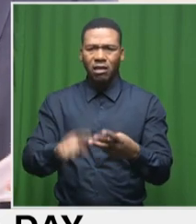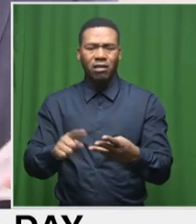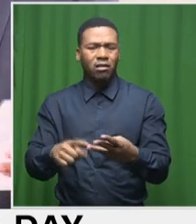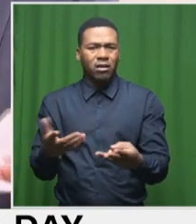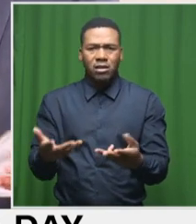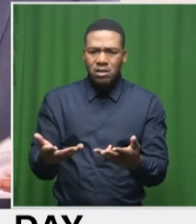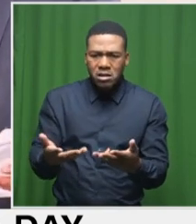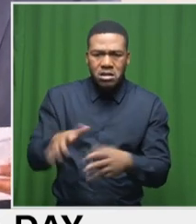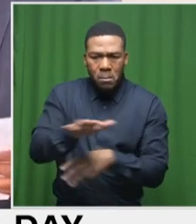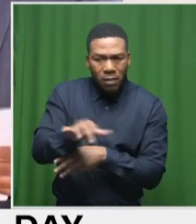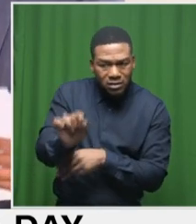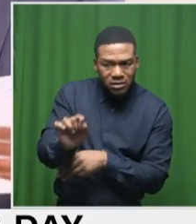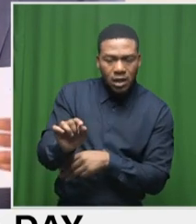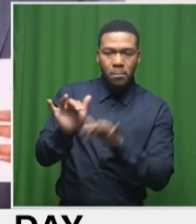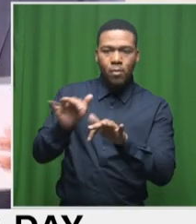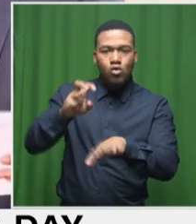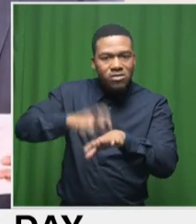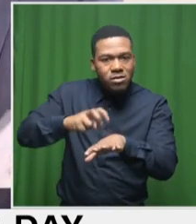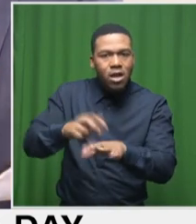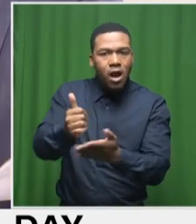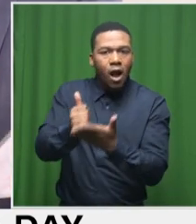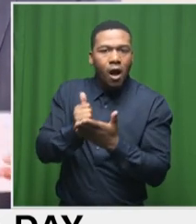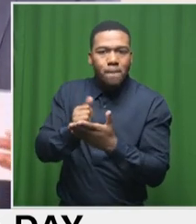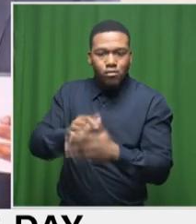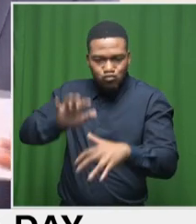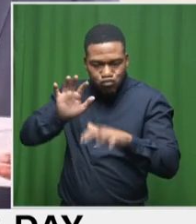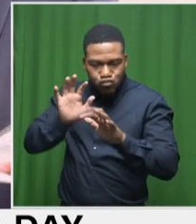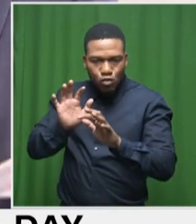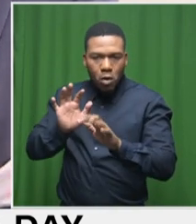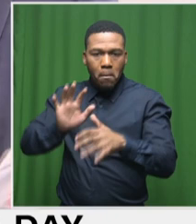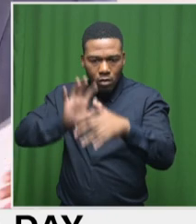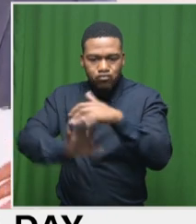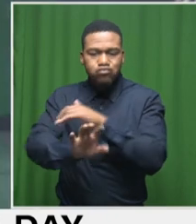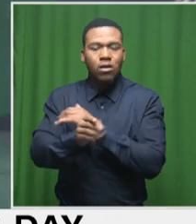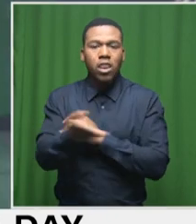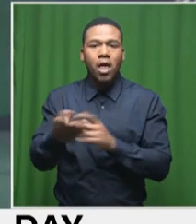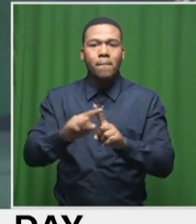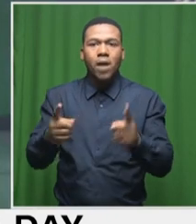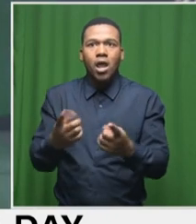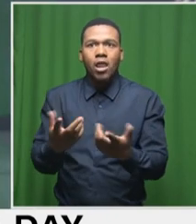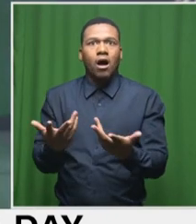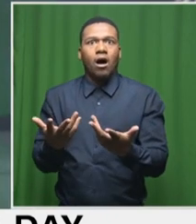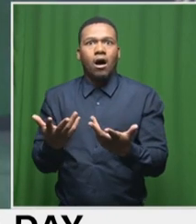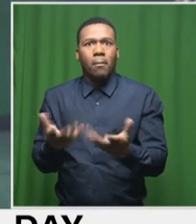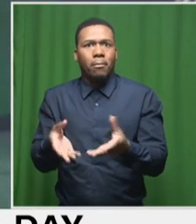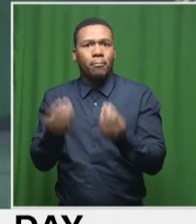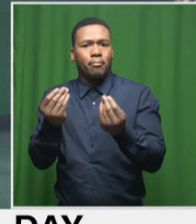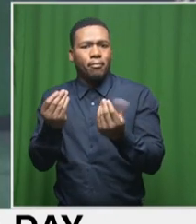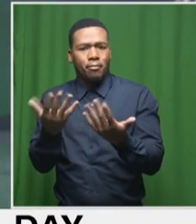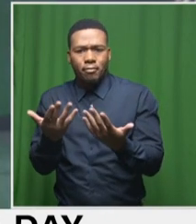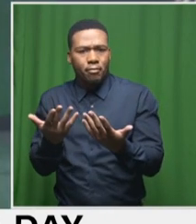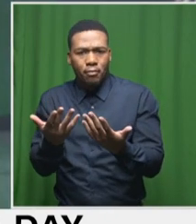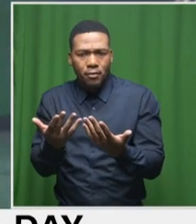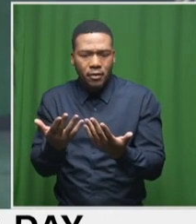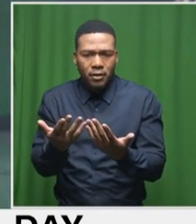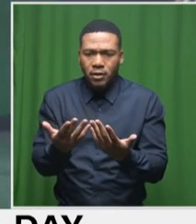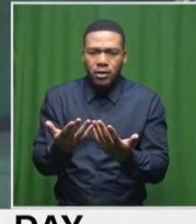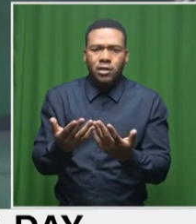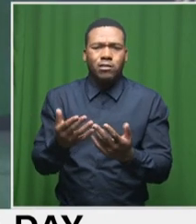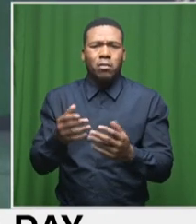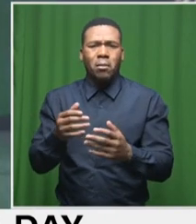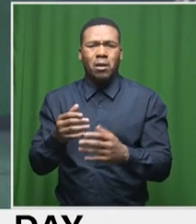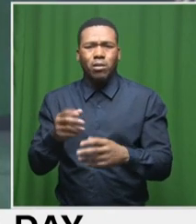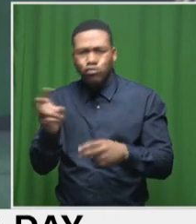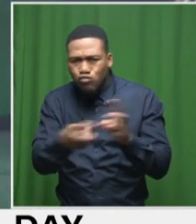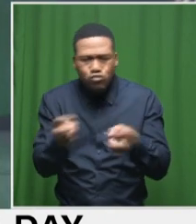but ended up being targets of being like victims of crimes? That is one other reason why this summit